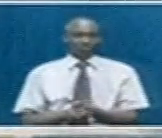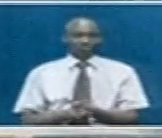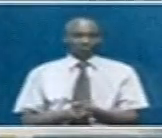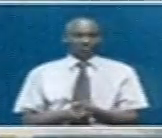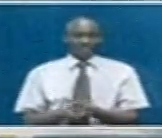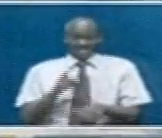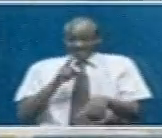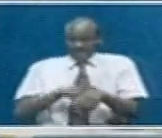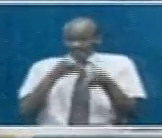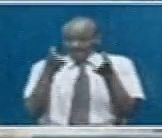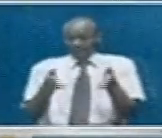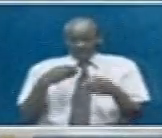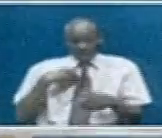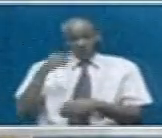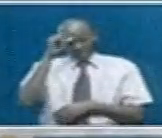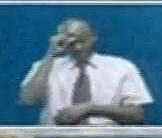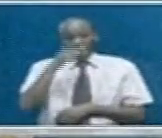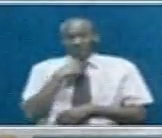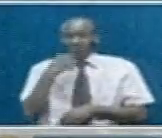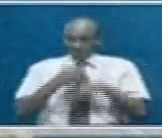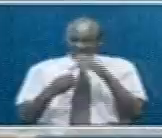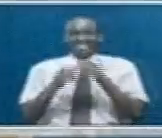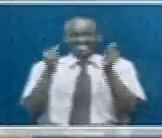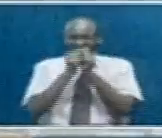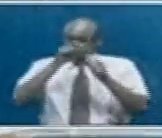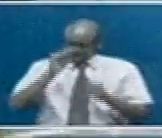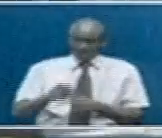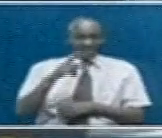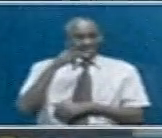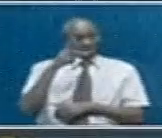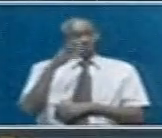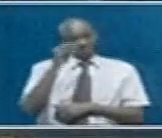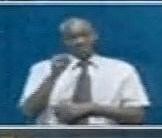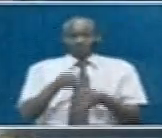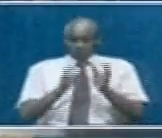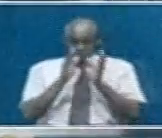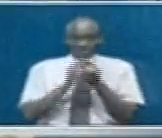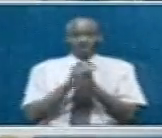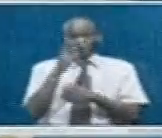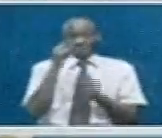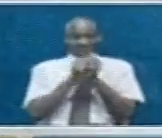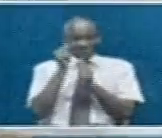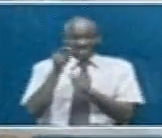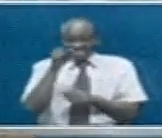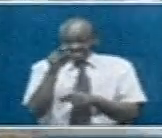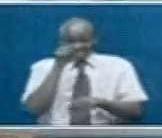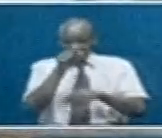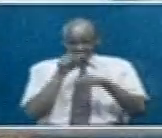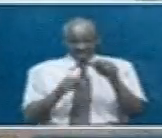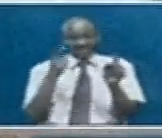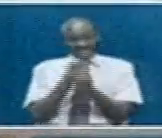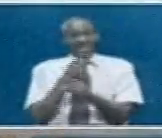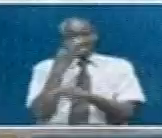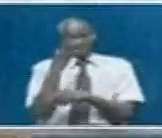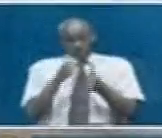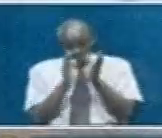In the meantime, the government intends to build 10,000 kilometers of road by 2017. The project has been divided into three phases.